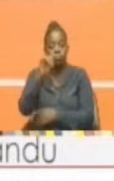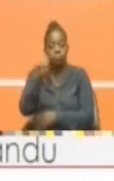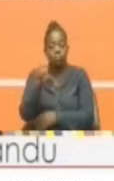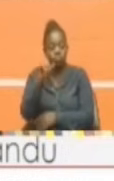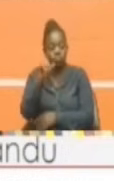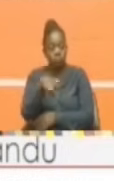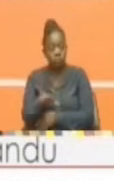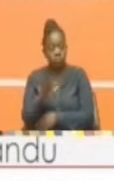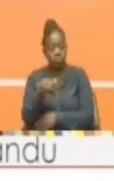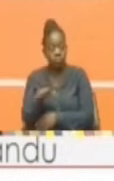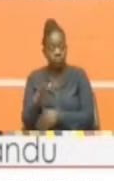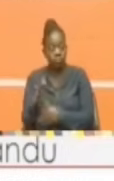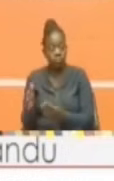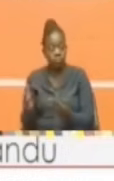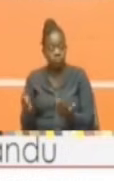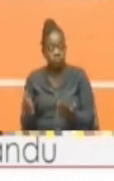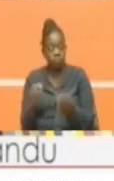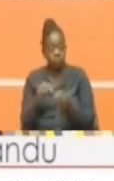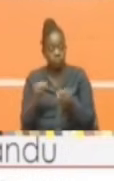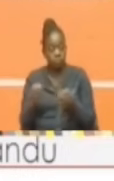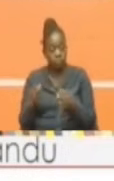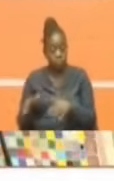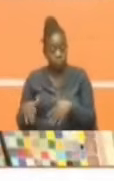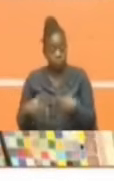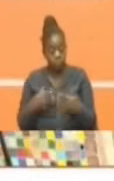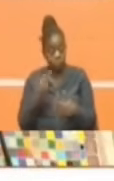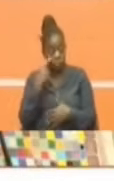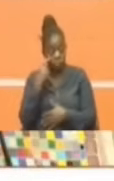and the son was so happy to see him.